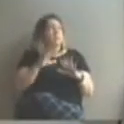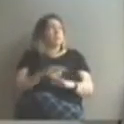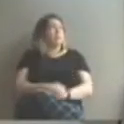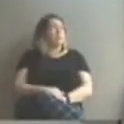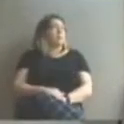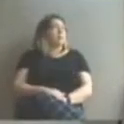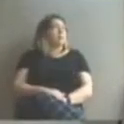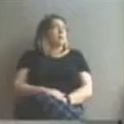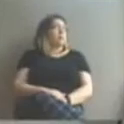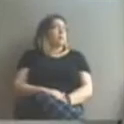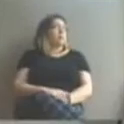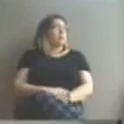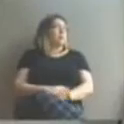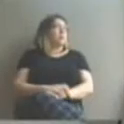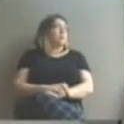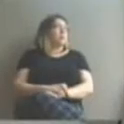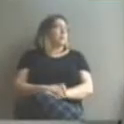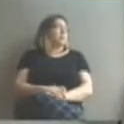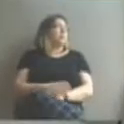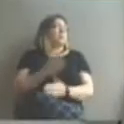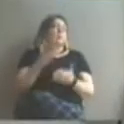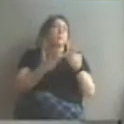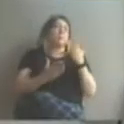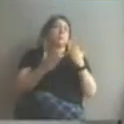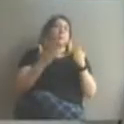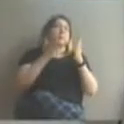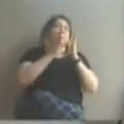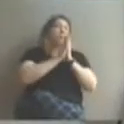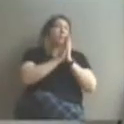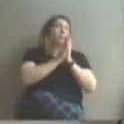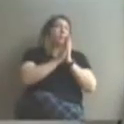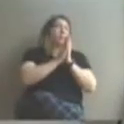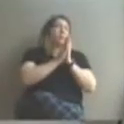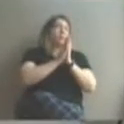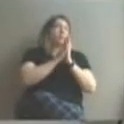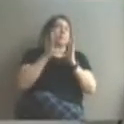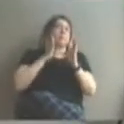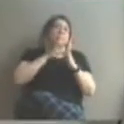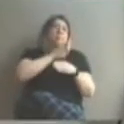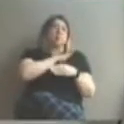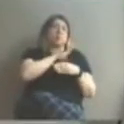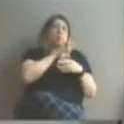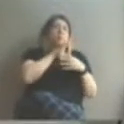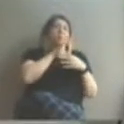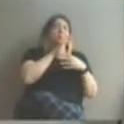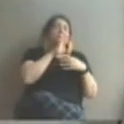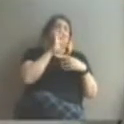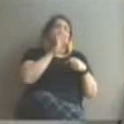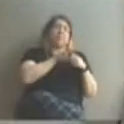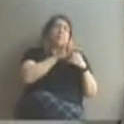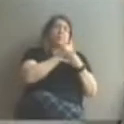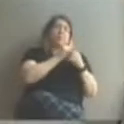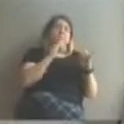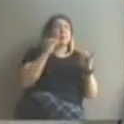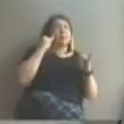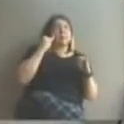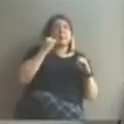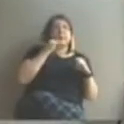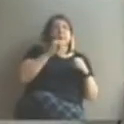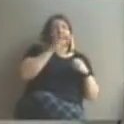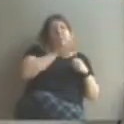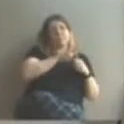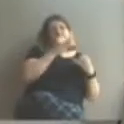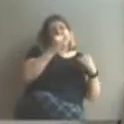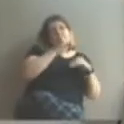that there may be a request from some board members to vote some things independently, and if it's not voted